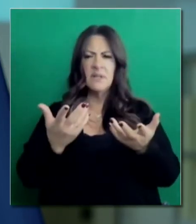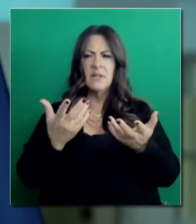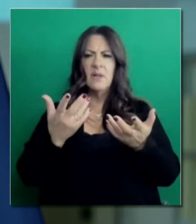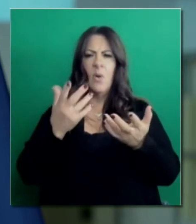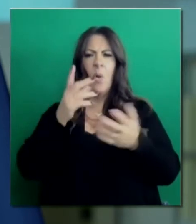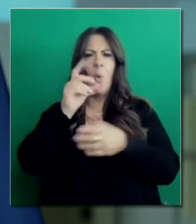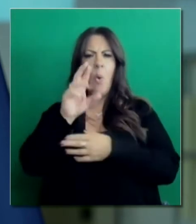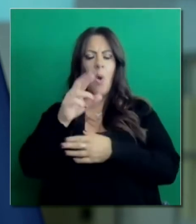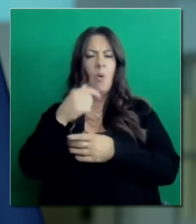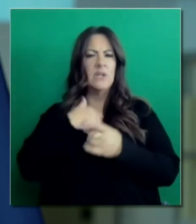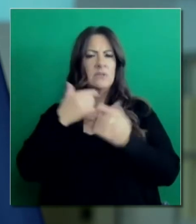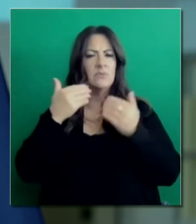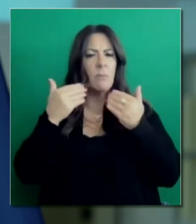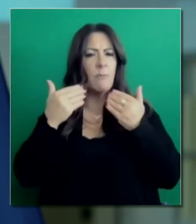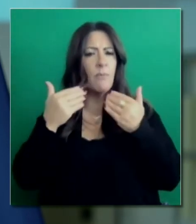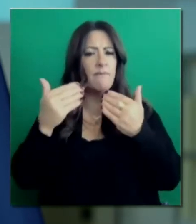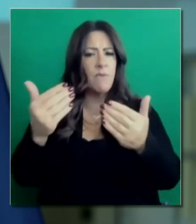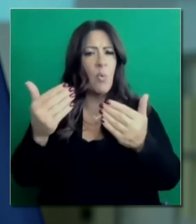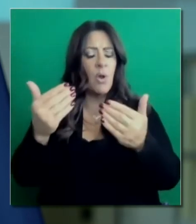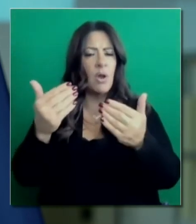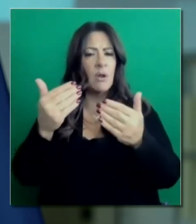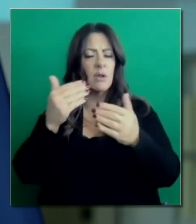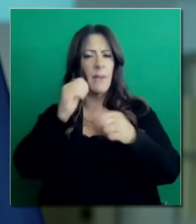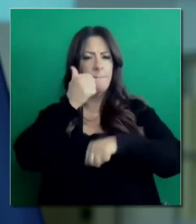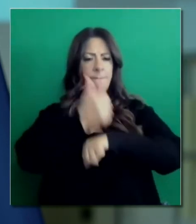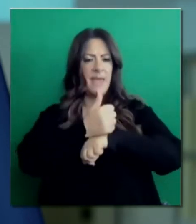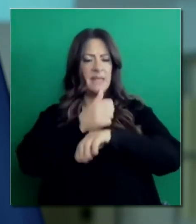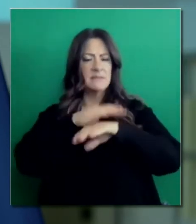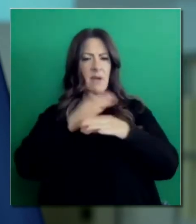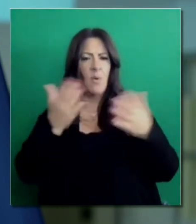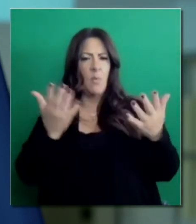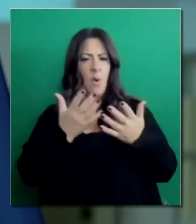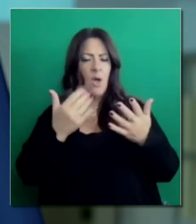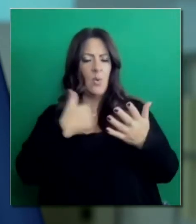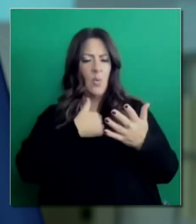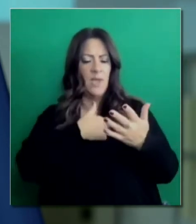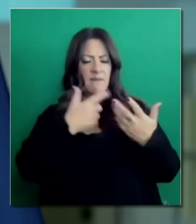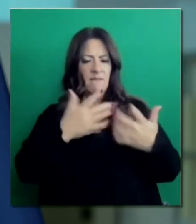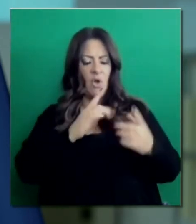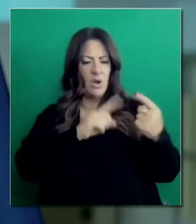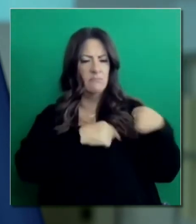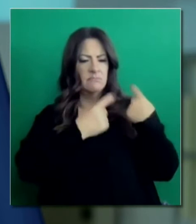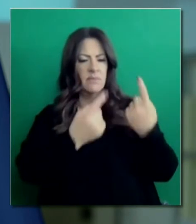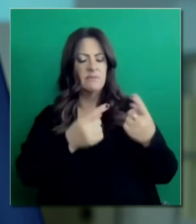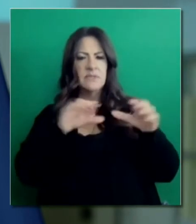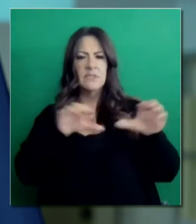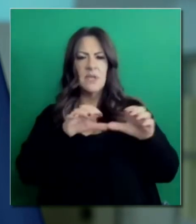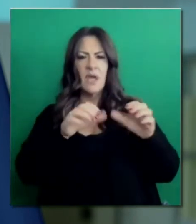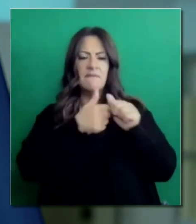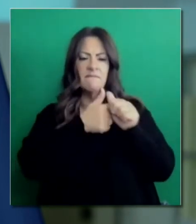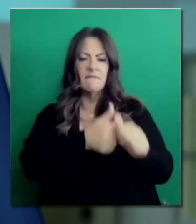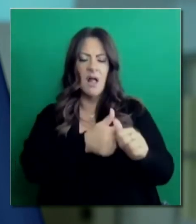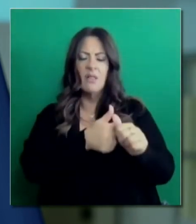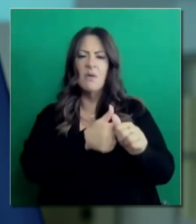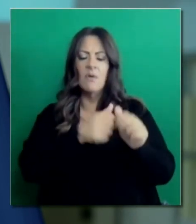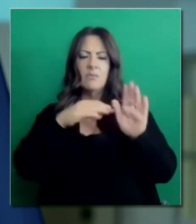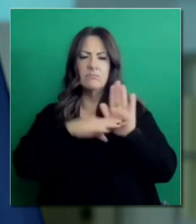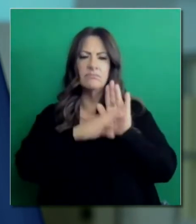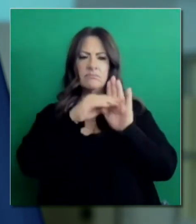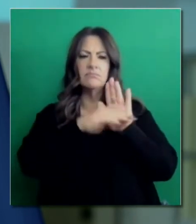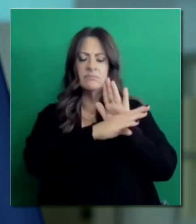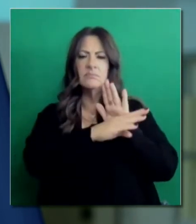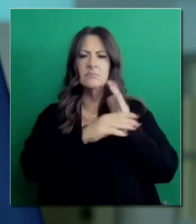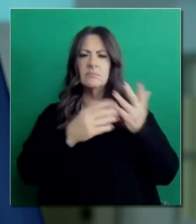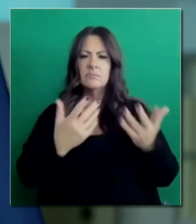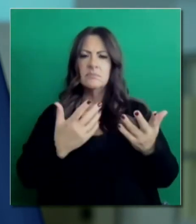move forward based upon the criteria that's been well established and set based upon the trend lines that we've been socializing for weeks and